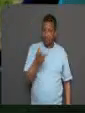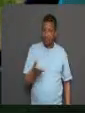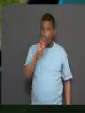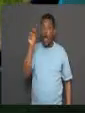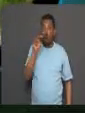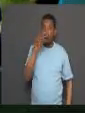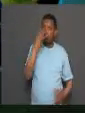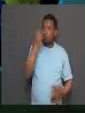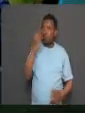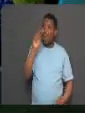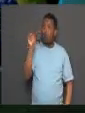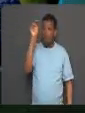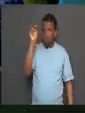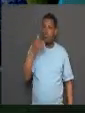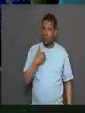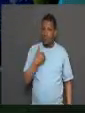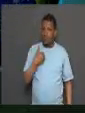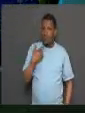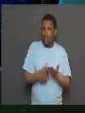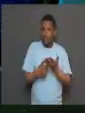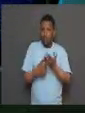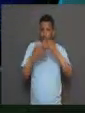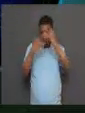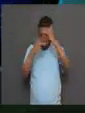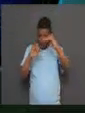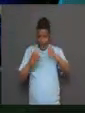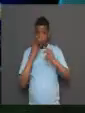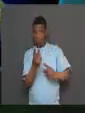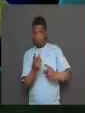The breakdown is as follows: